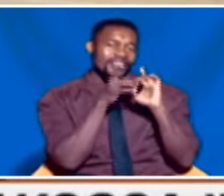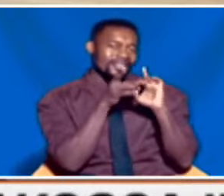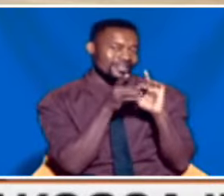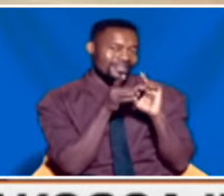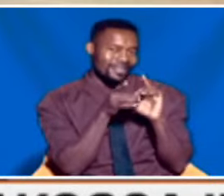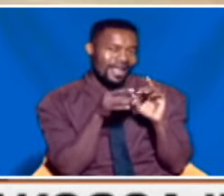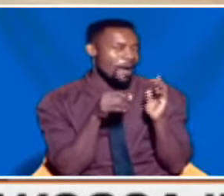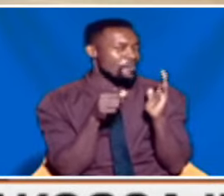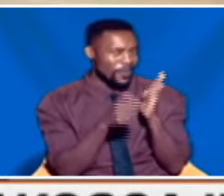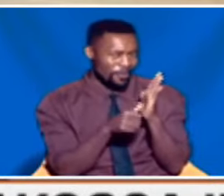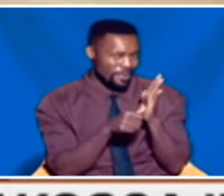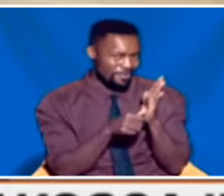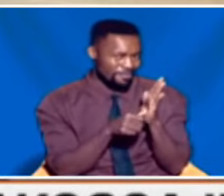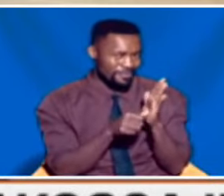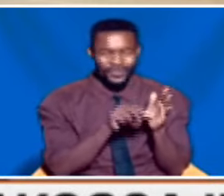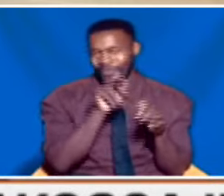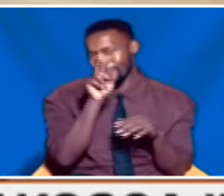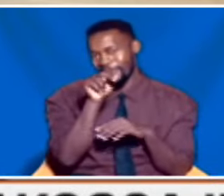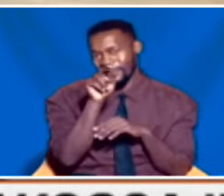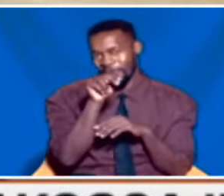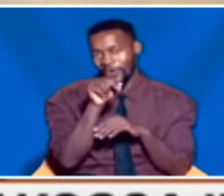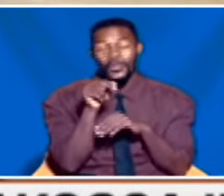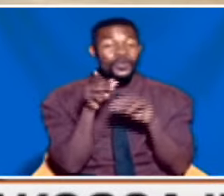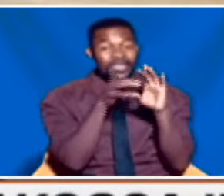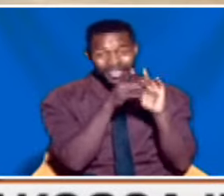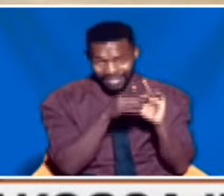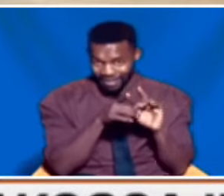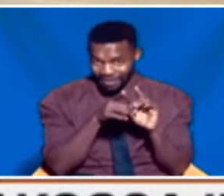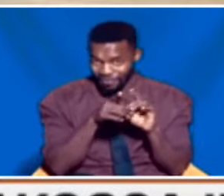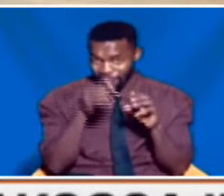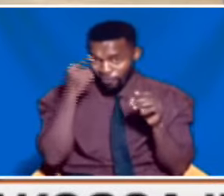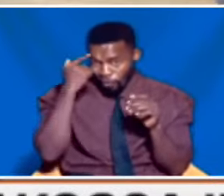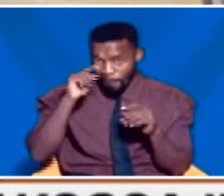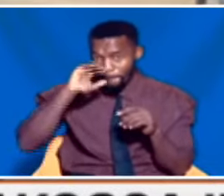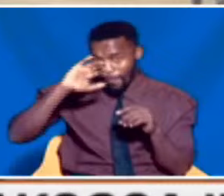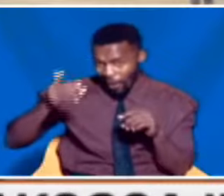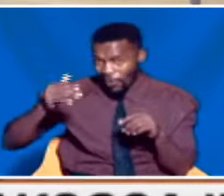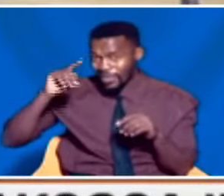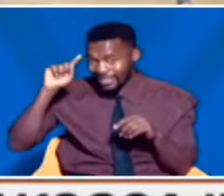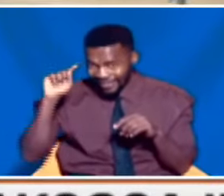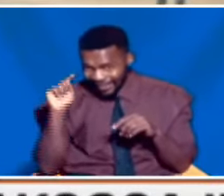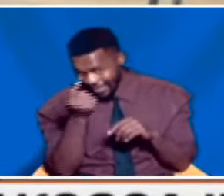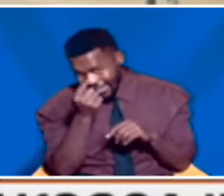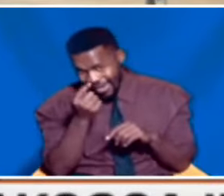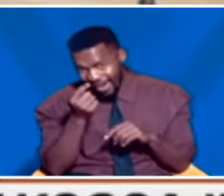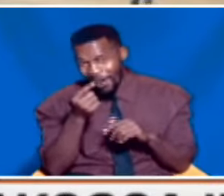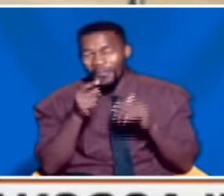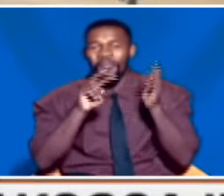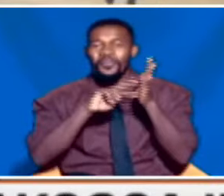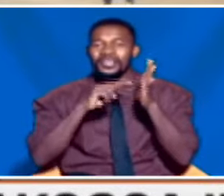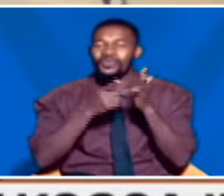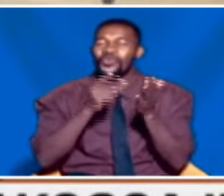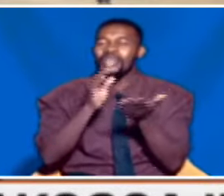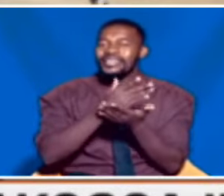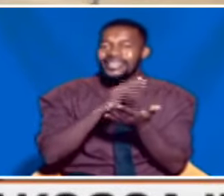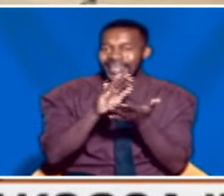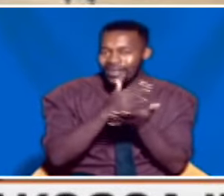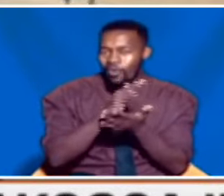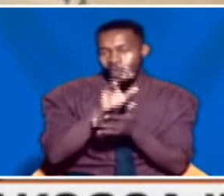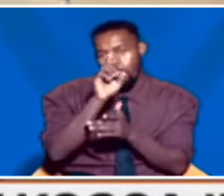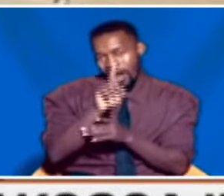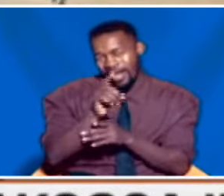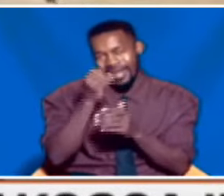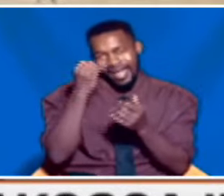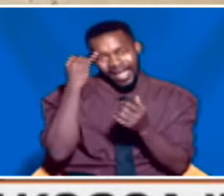Our unity is for the purpose of bringing shared prosperity, shared common values, because we